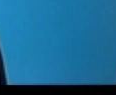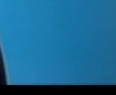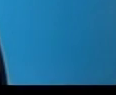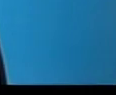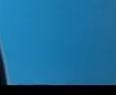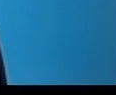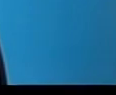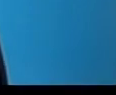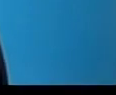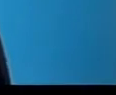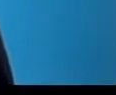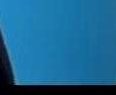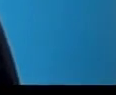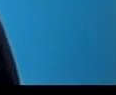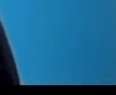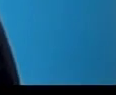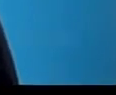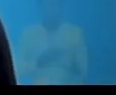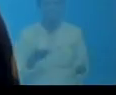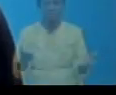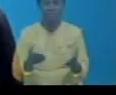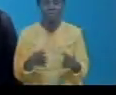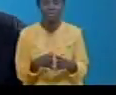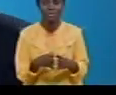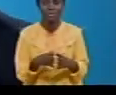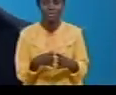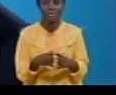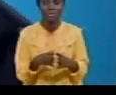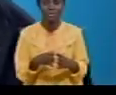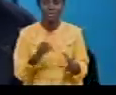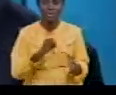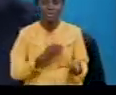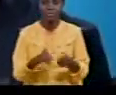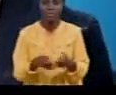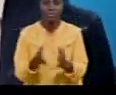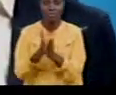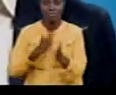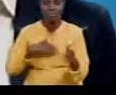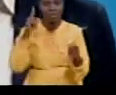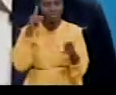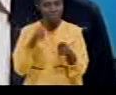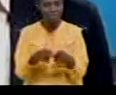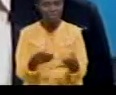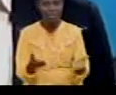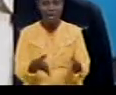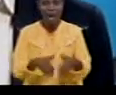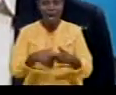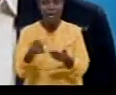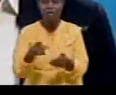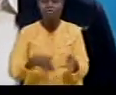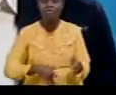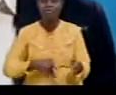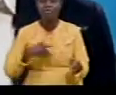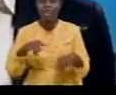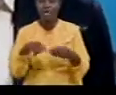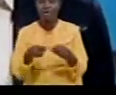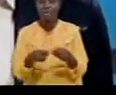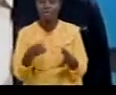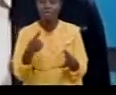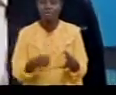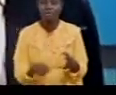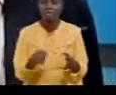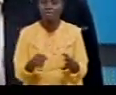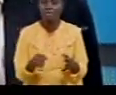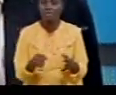had. And for us here, we are grateful to God. I want to ask my brother here, how do you feel about the open doors? Recently,